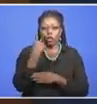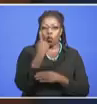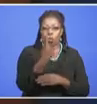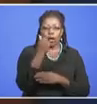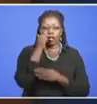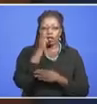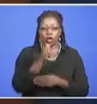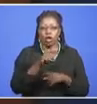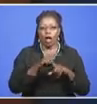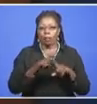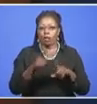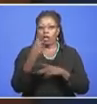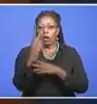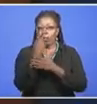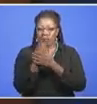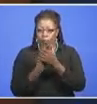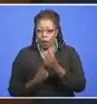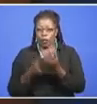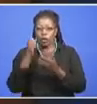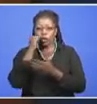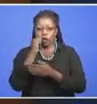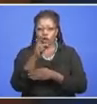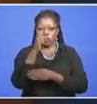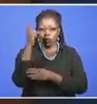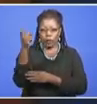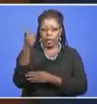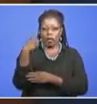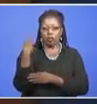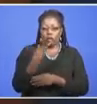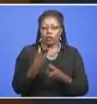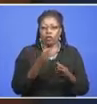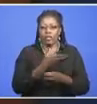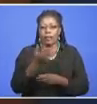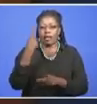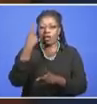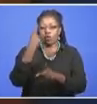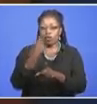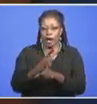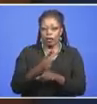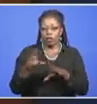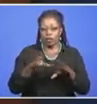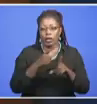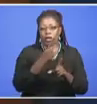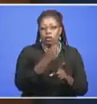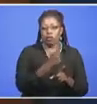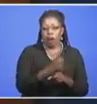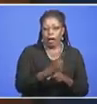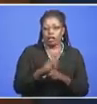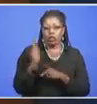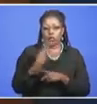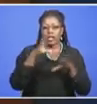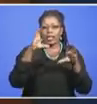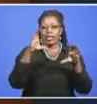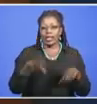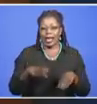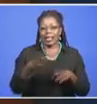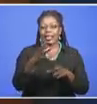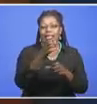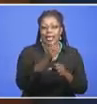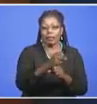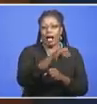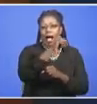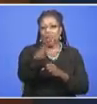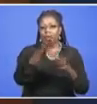but both, because it made me to know that we were doing something right, and once it's done correctly, we can also capture other